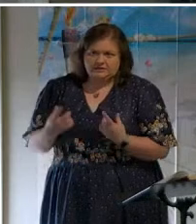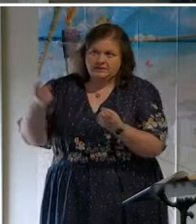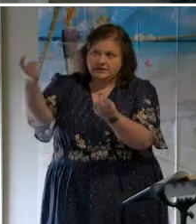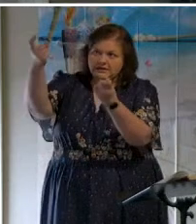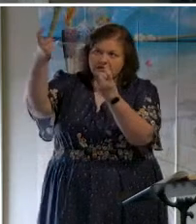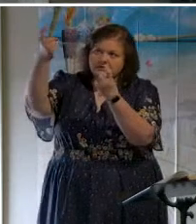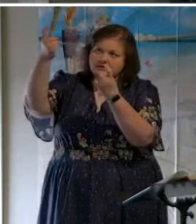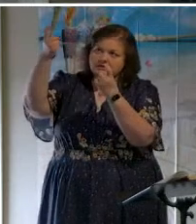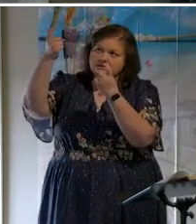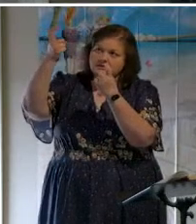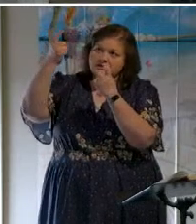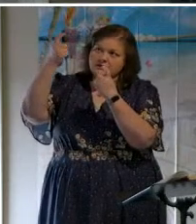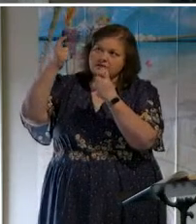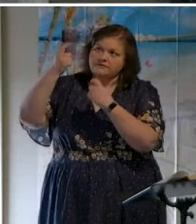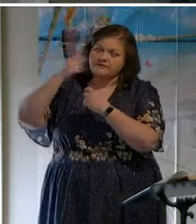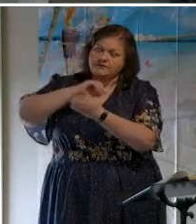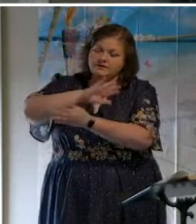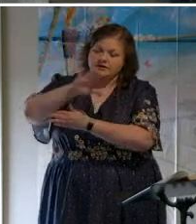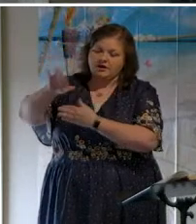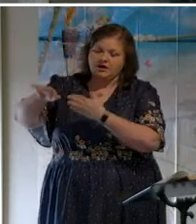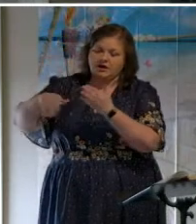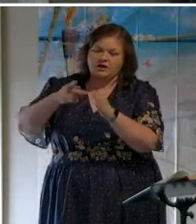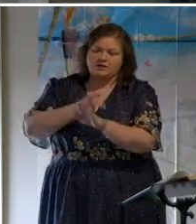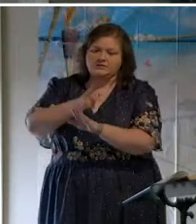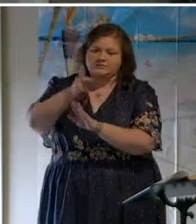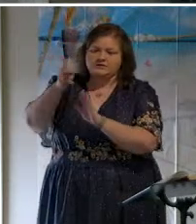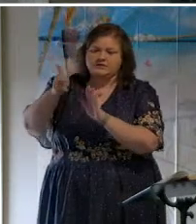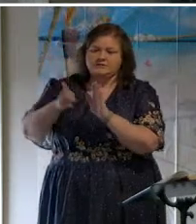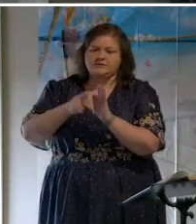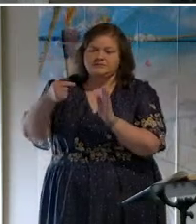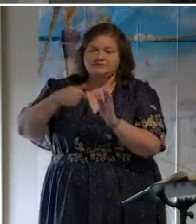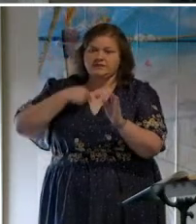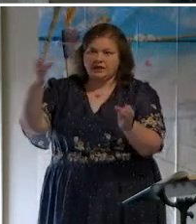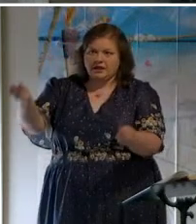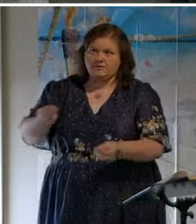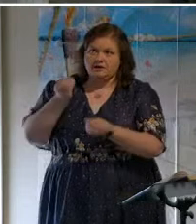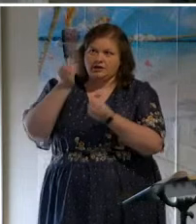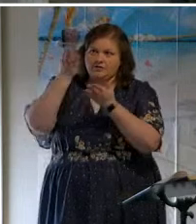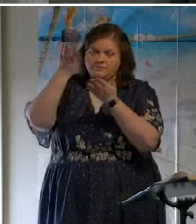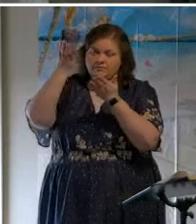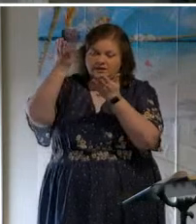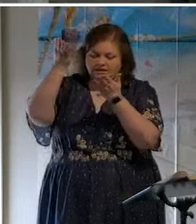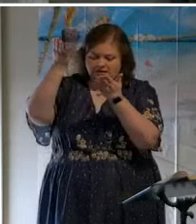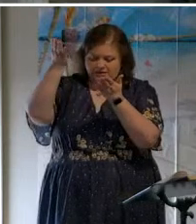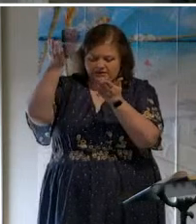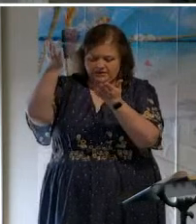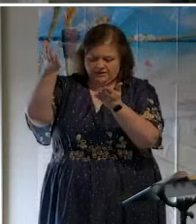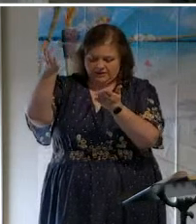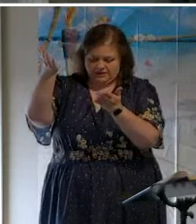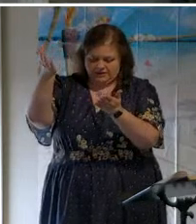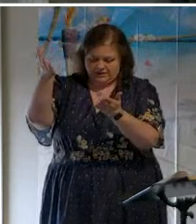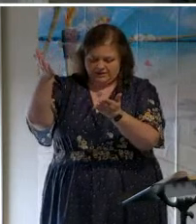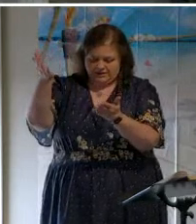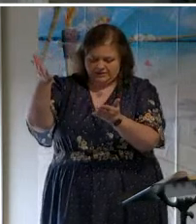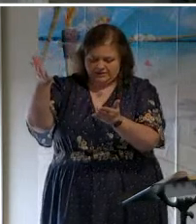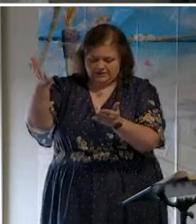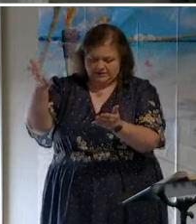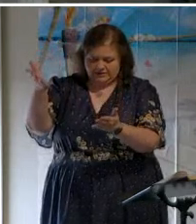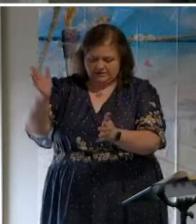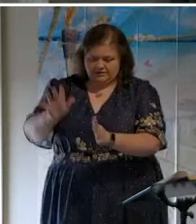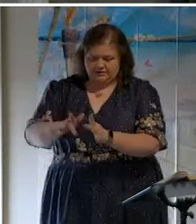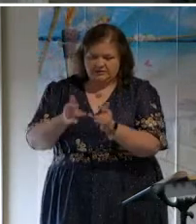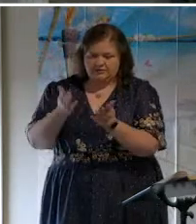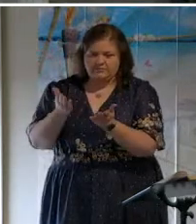inspiration it has been given, all its precepts I will obey.